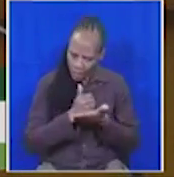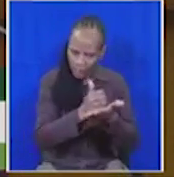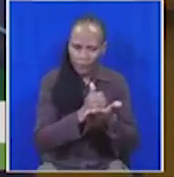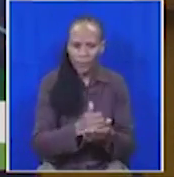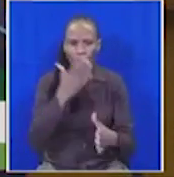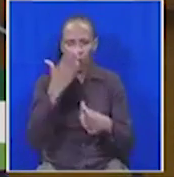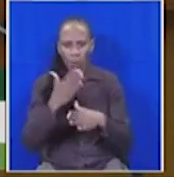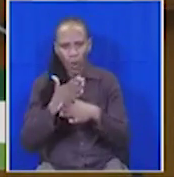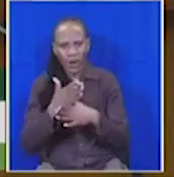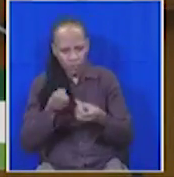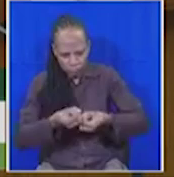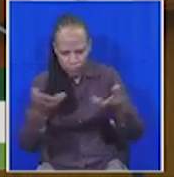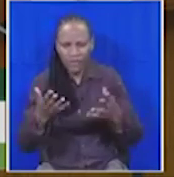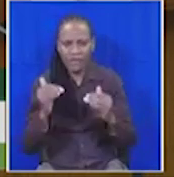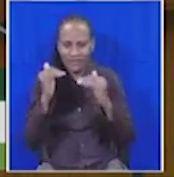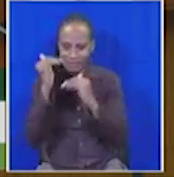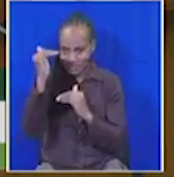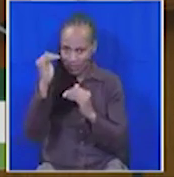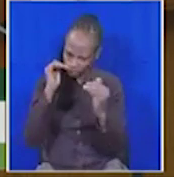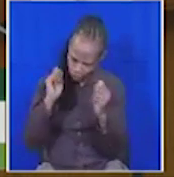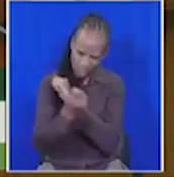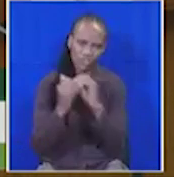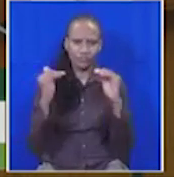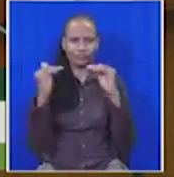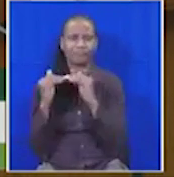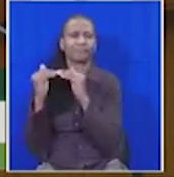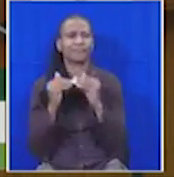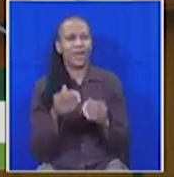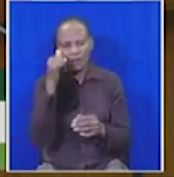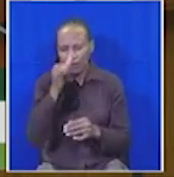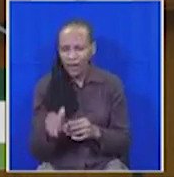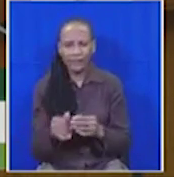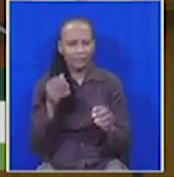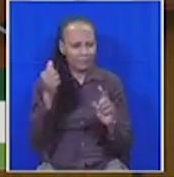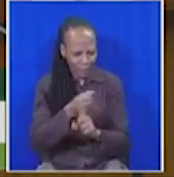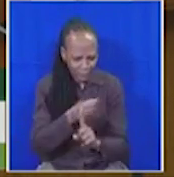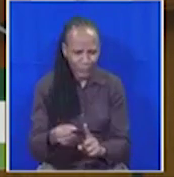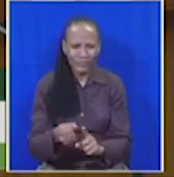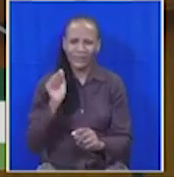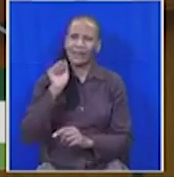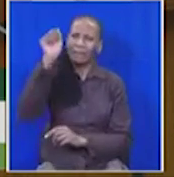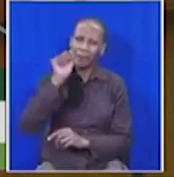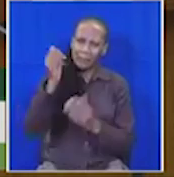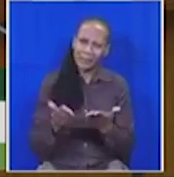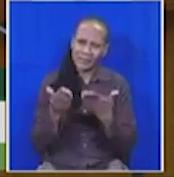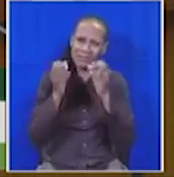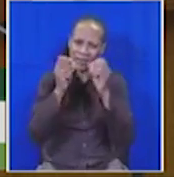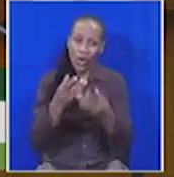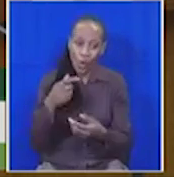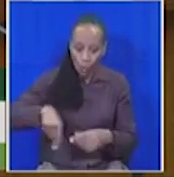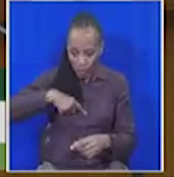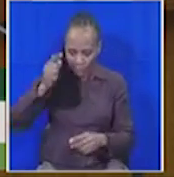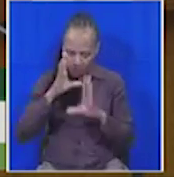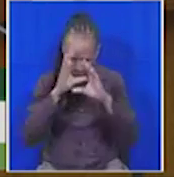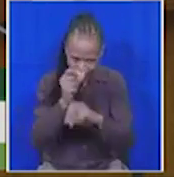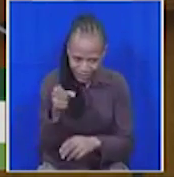squalid living conditions together with rampant crime, corruption, and violent service delivery protests should be the focus of our